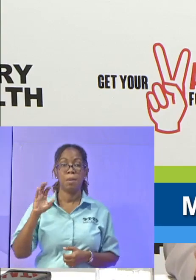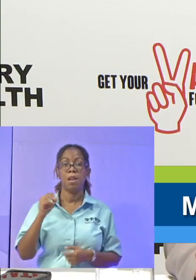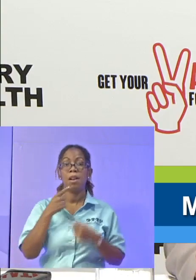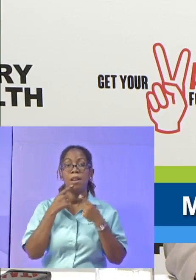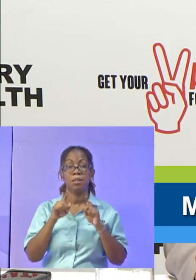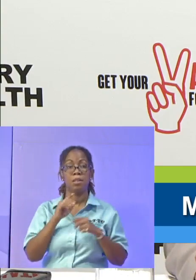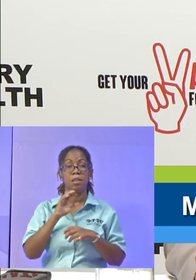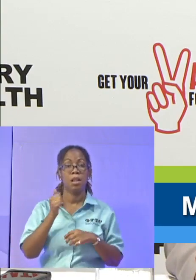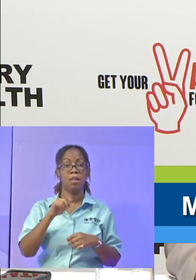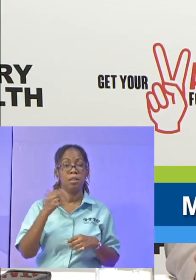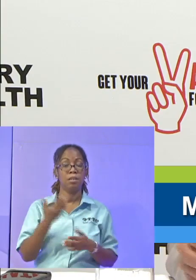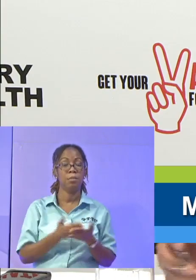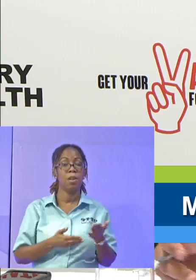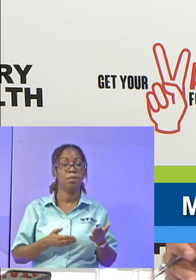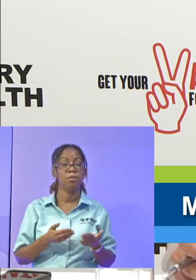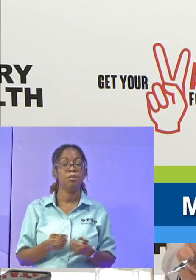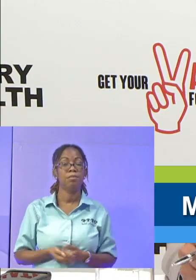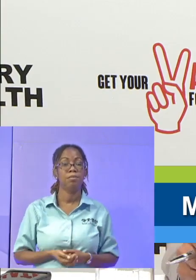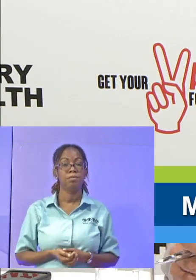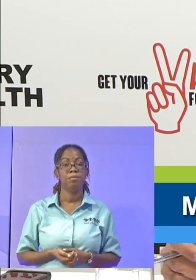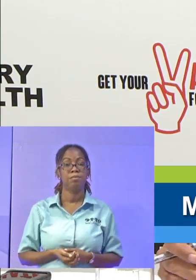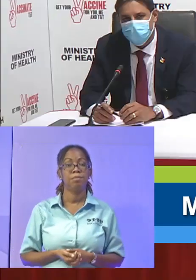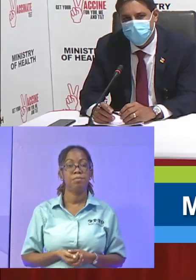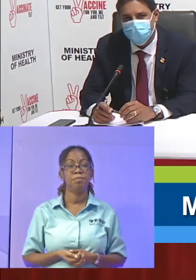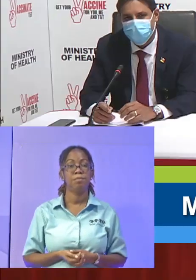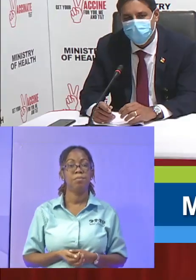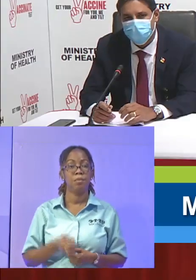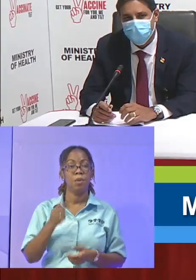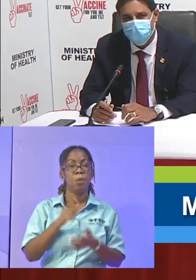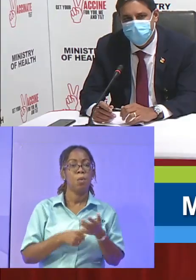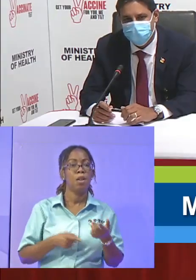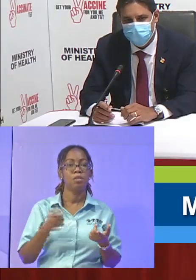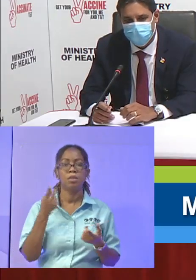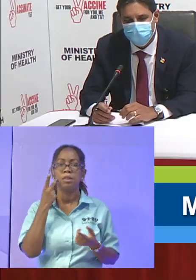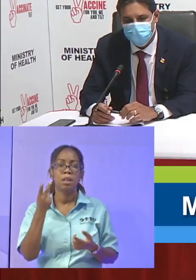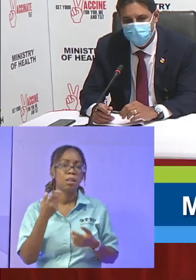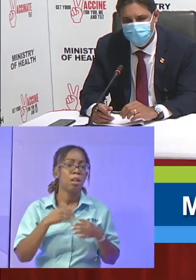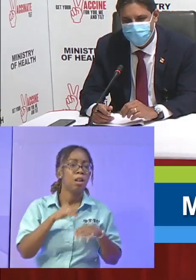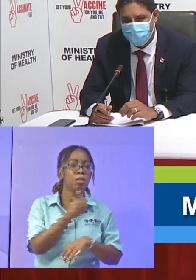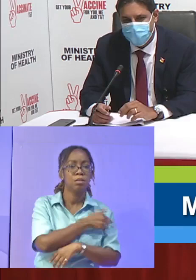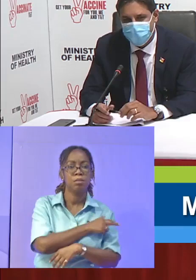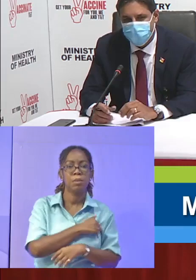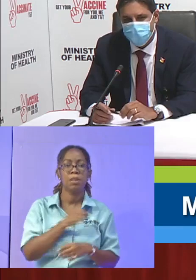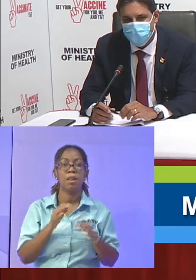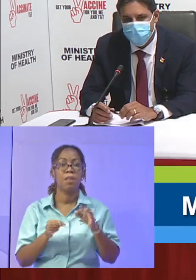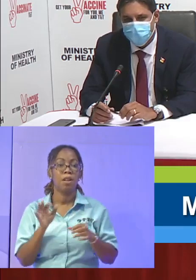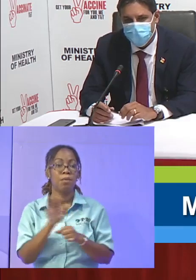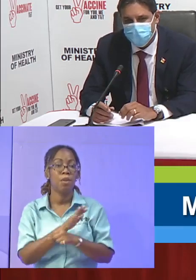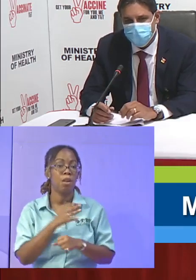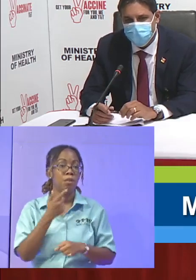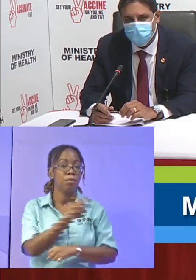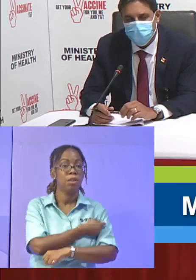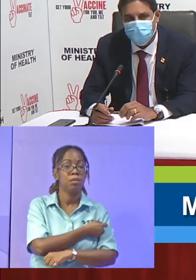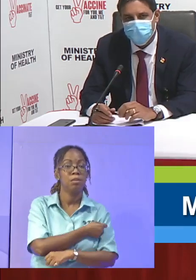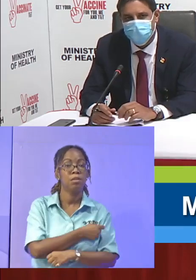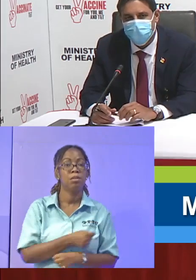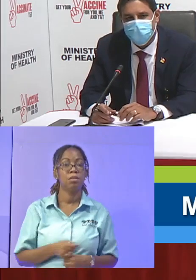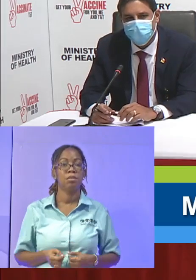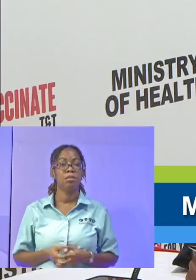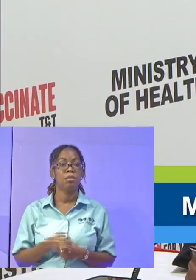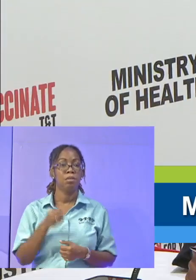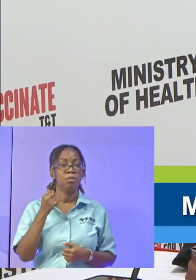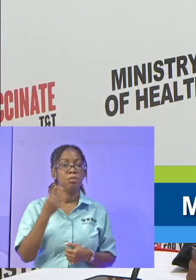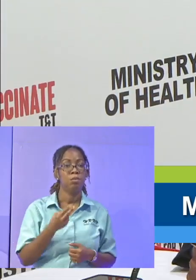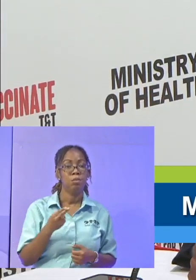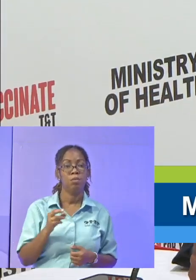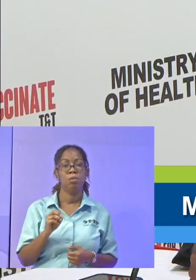Yeah, so in terms of your booster, so generally what we check is in hospitalization of fully vaccinated people. As you know, the booster would have recently started, so we